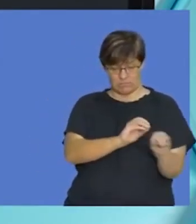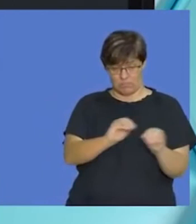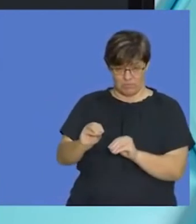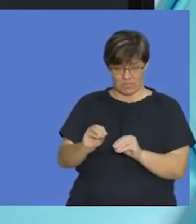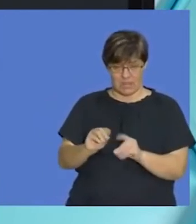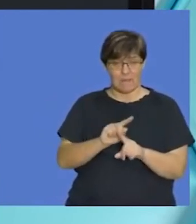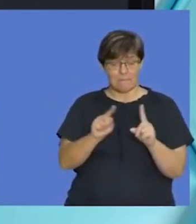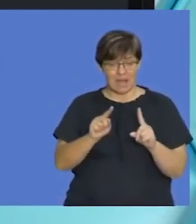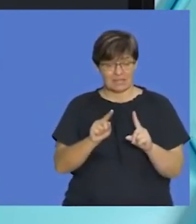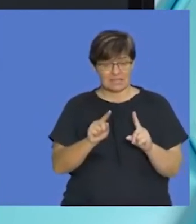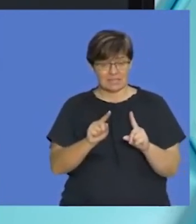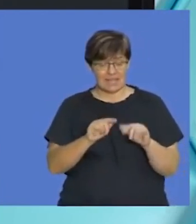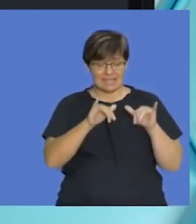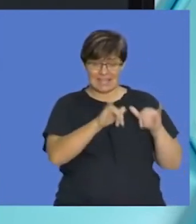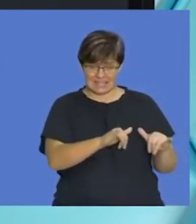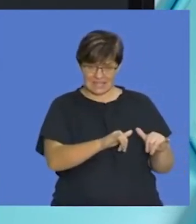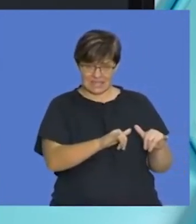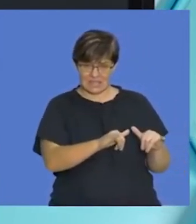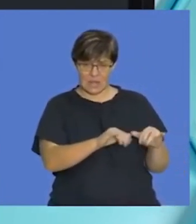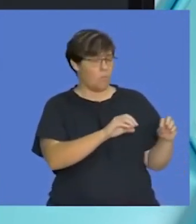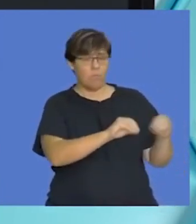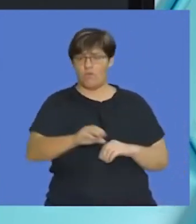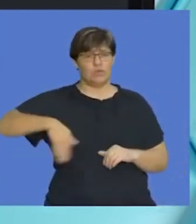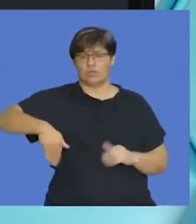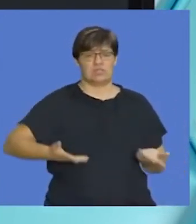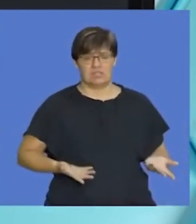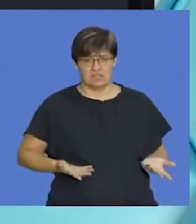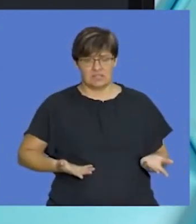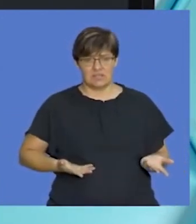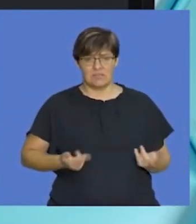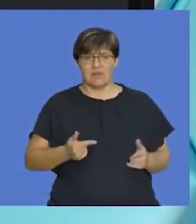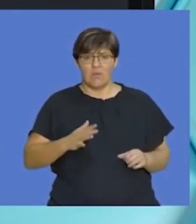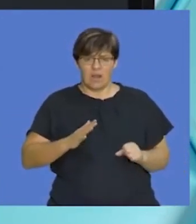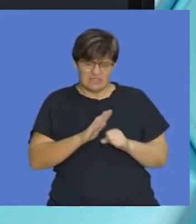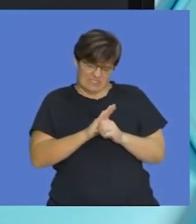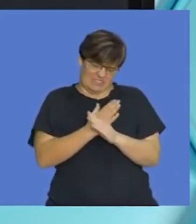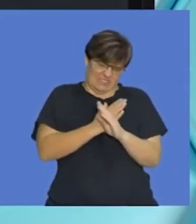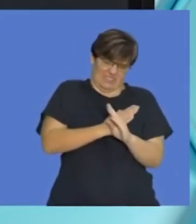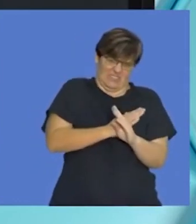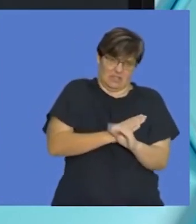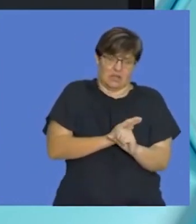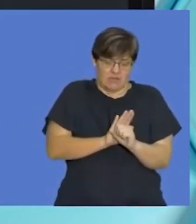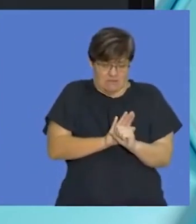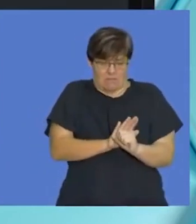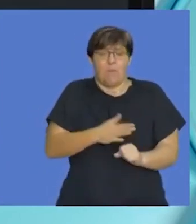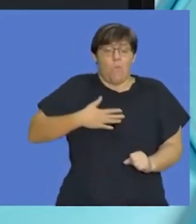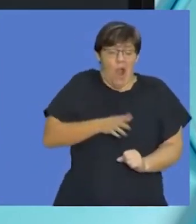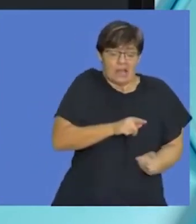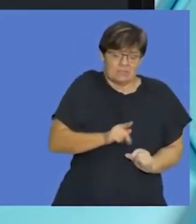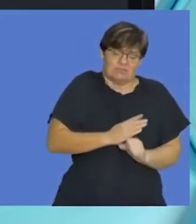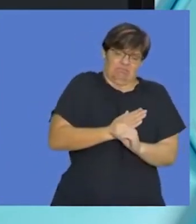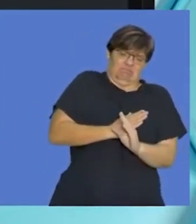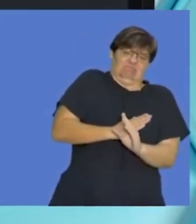a static object, it's not moving yet. So it's opposing the way it wants to move,